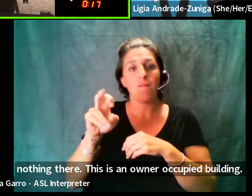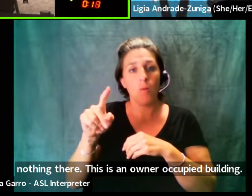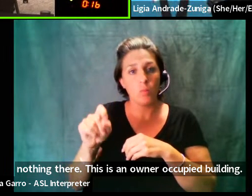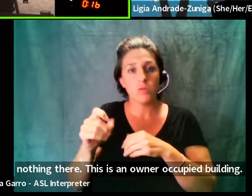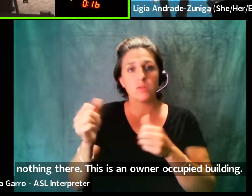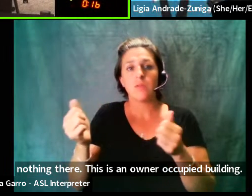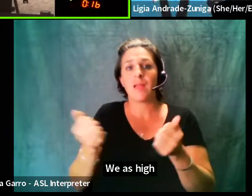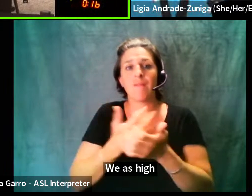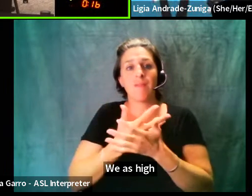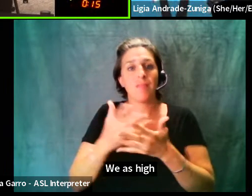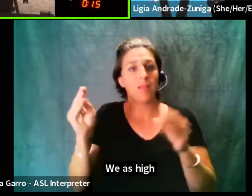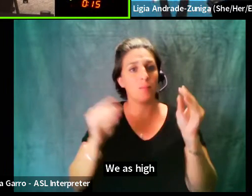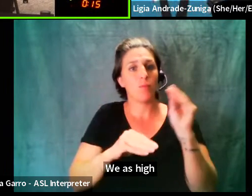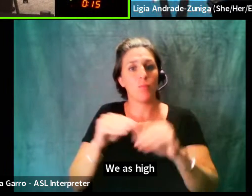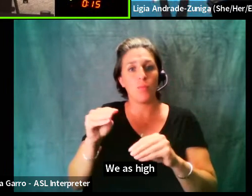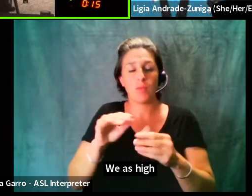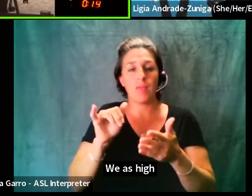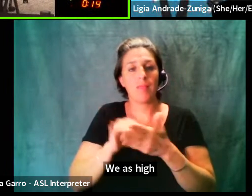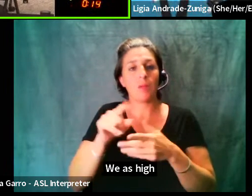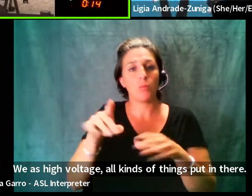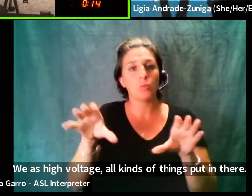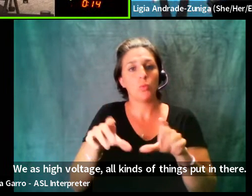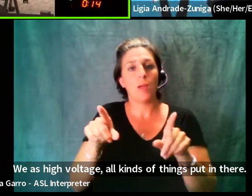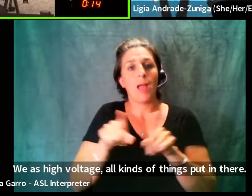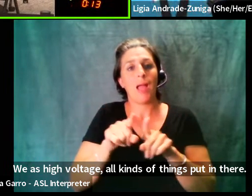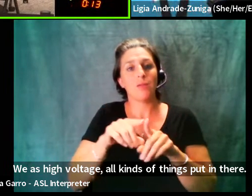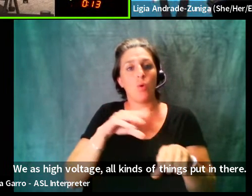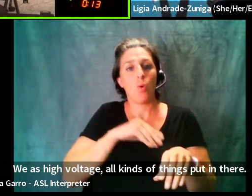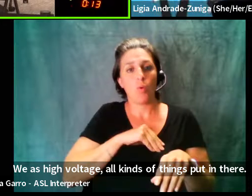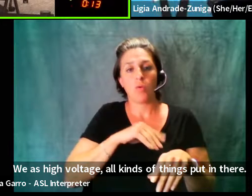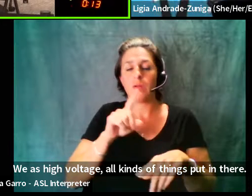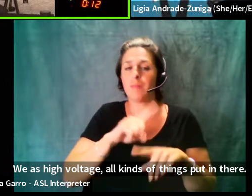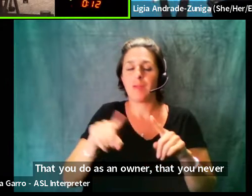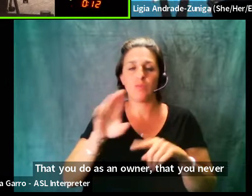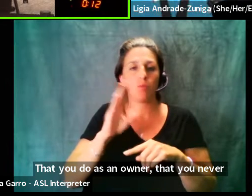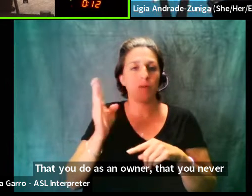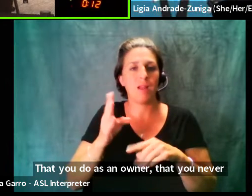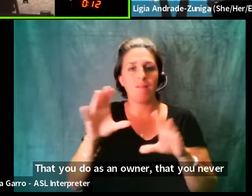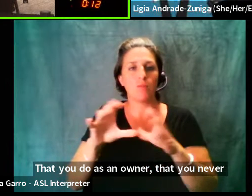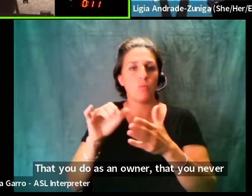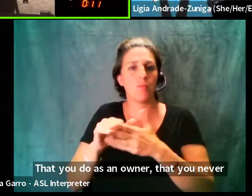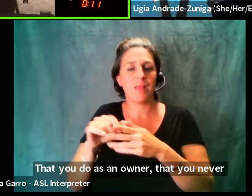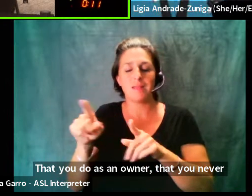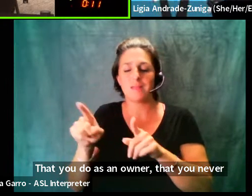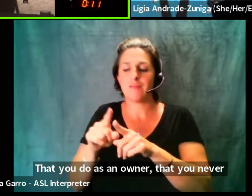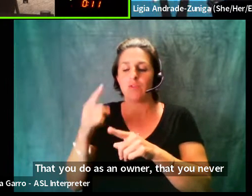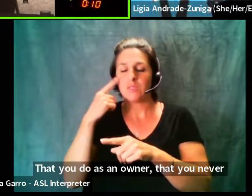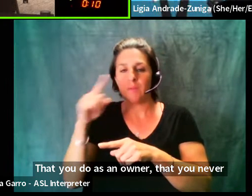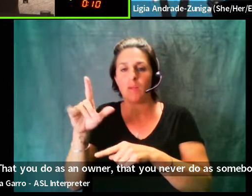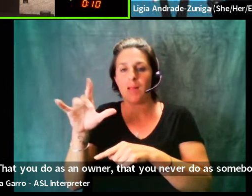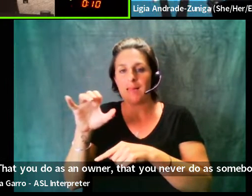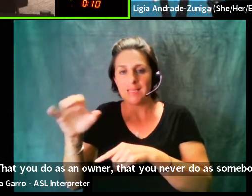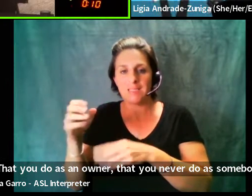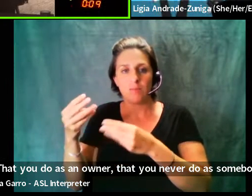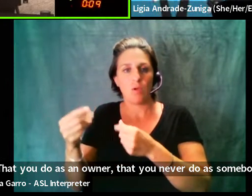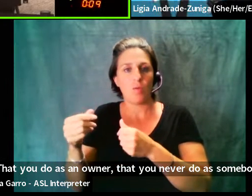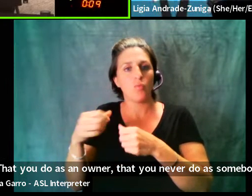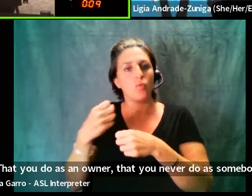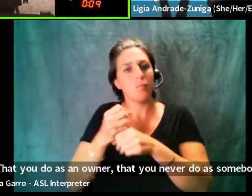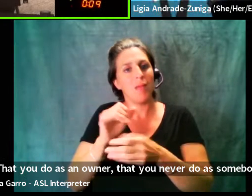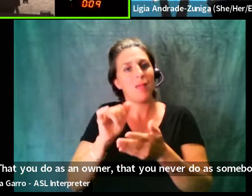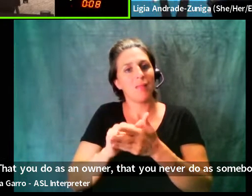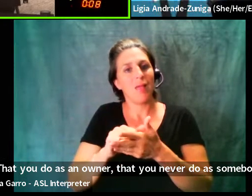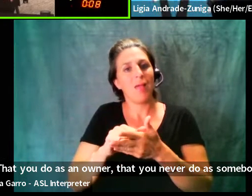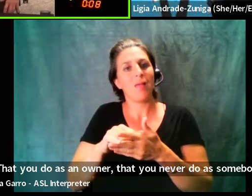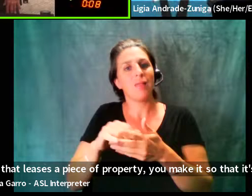put in there that you do as an owner that you never do as somebody that leases a piece of property. You make it so that it's dialed